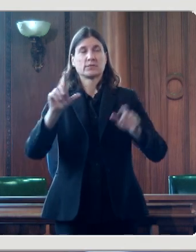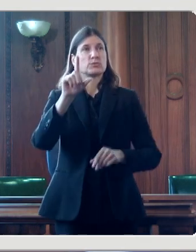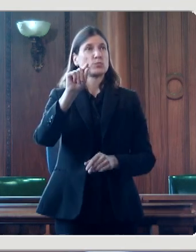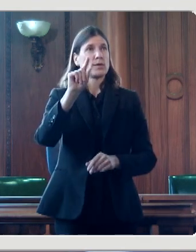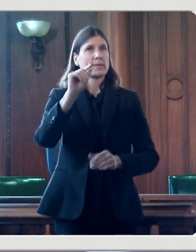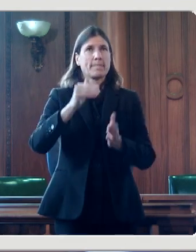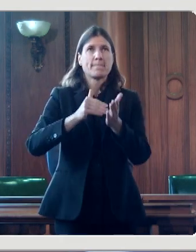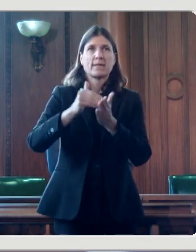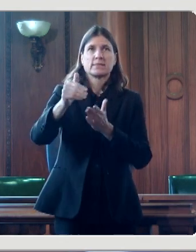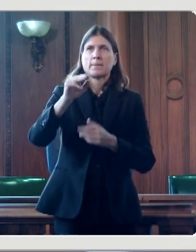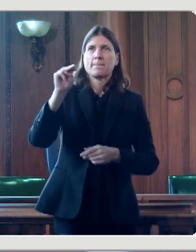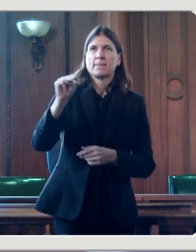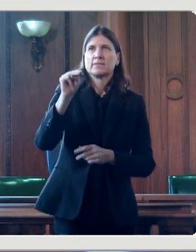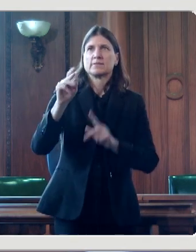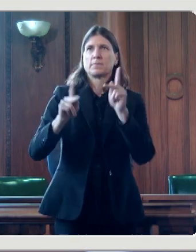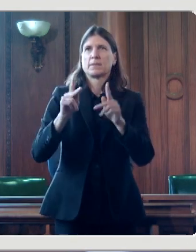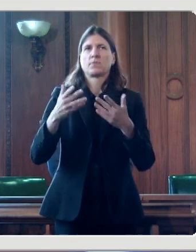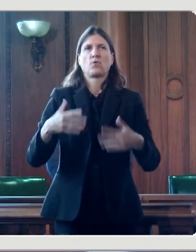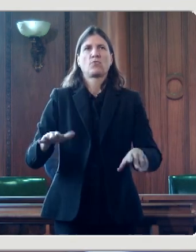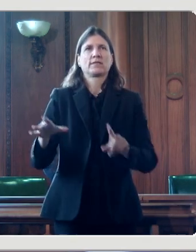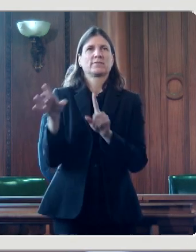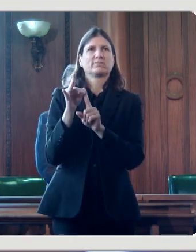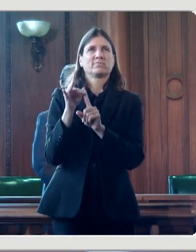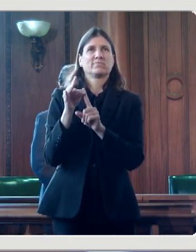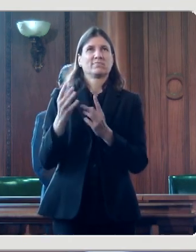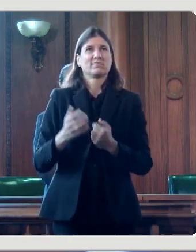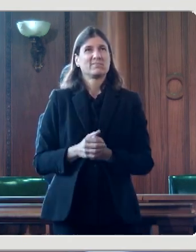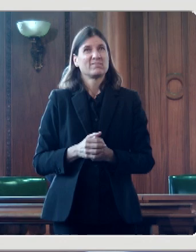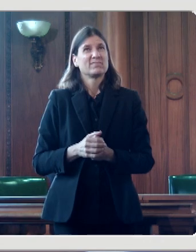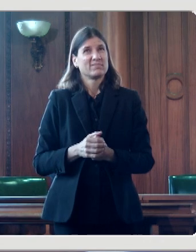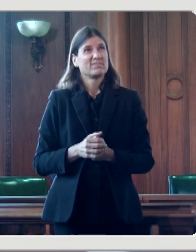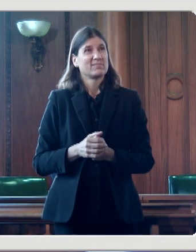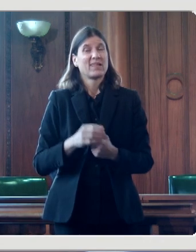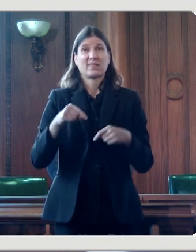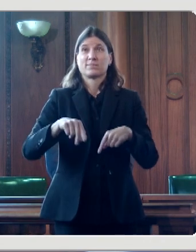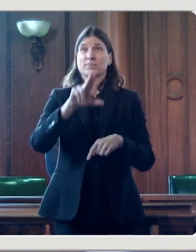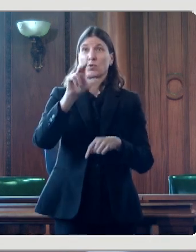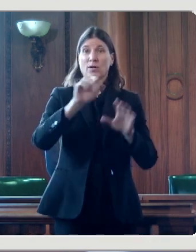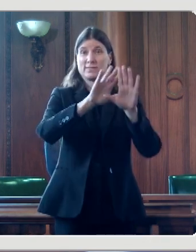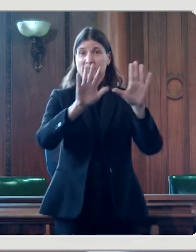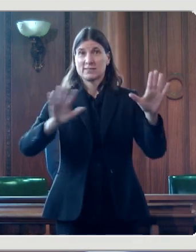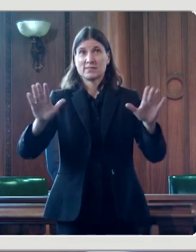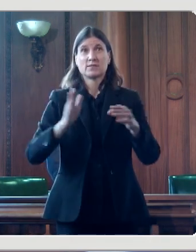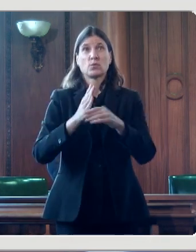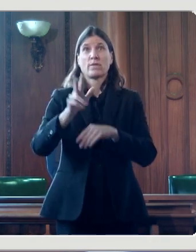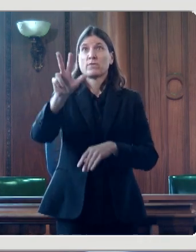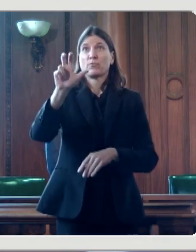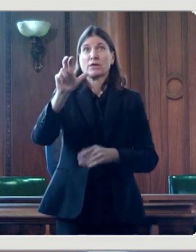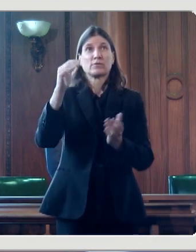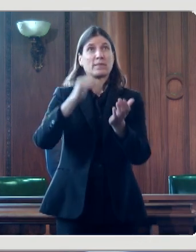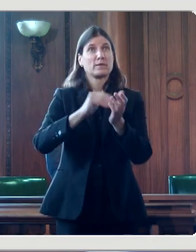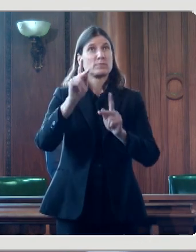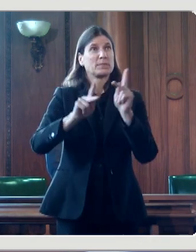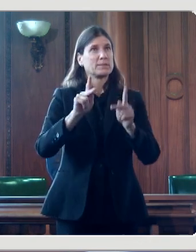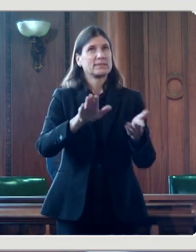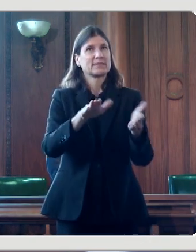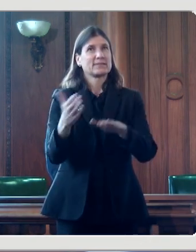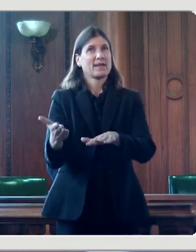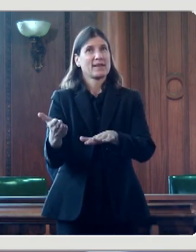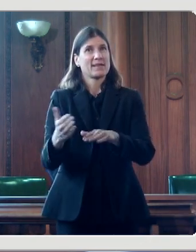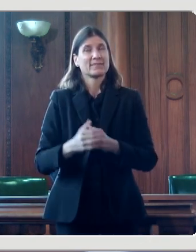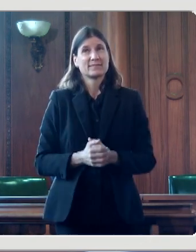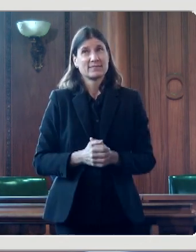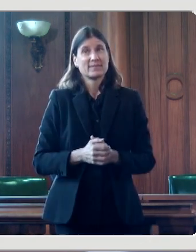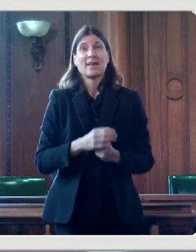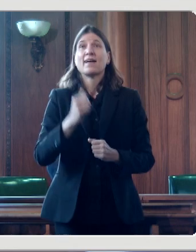350,000 deaths. Daily new cases are getting close to 300,000 a day, and so the pace of things has really started